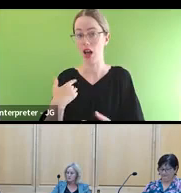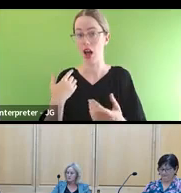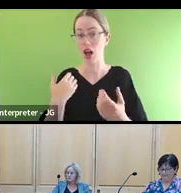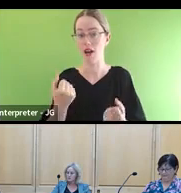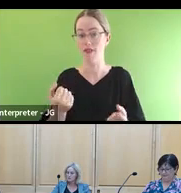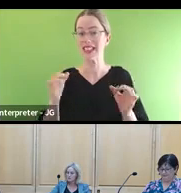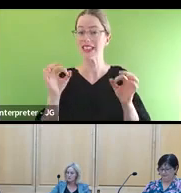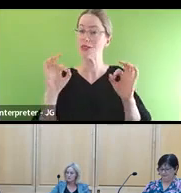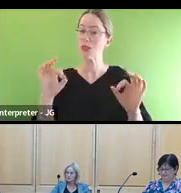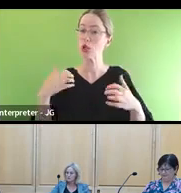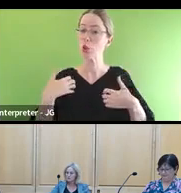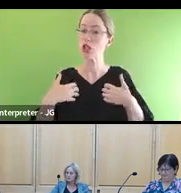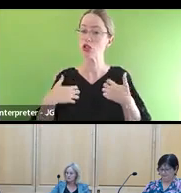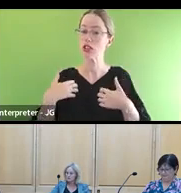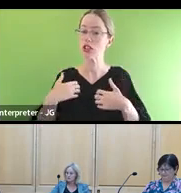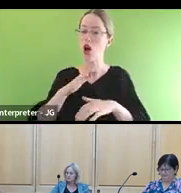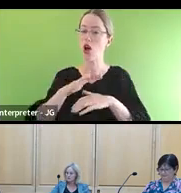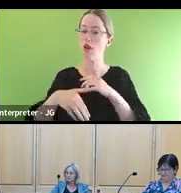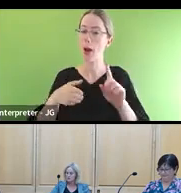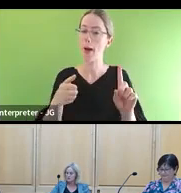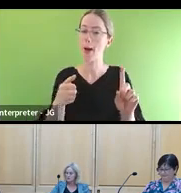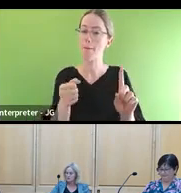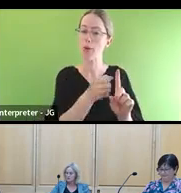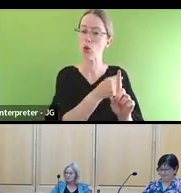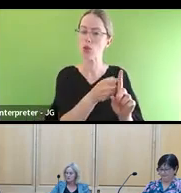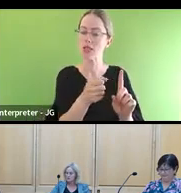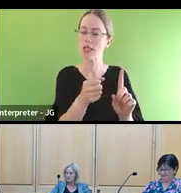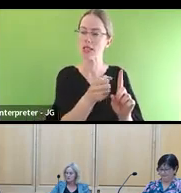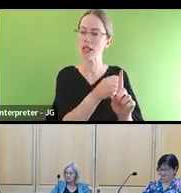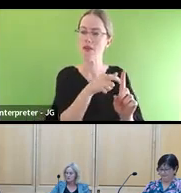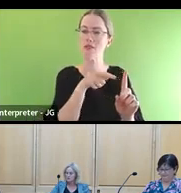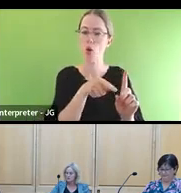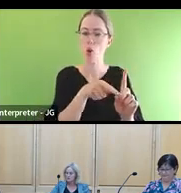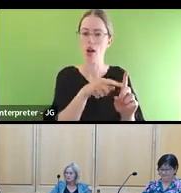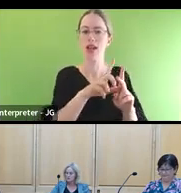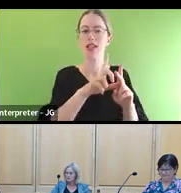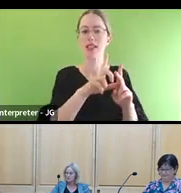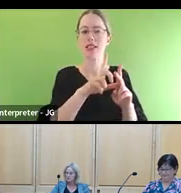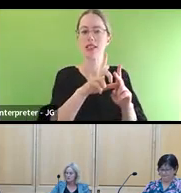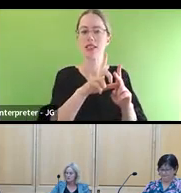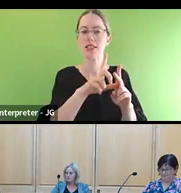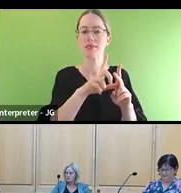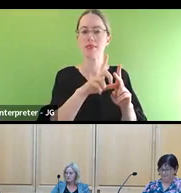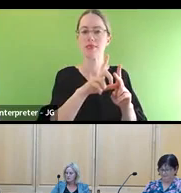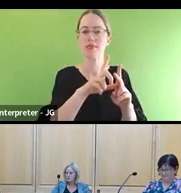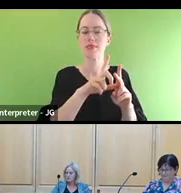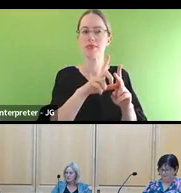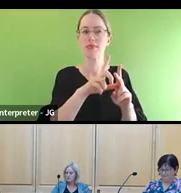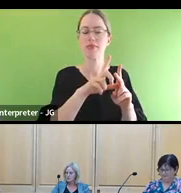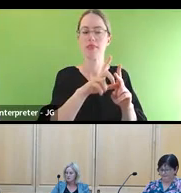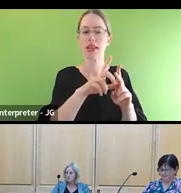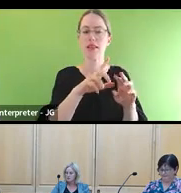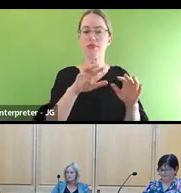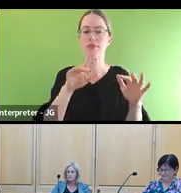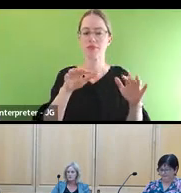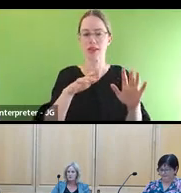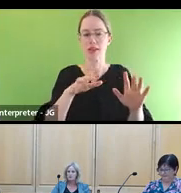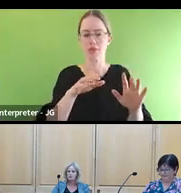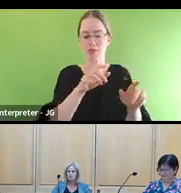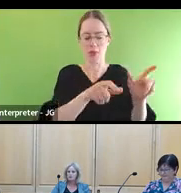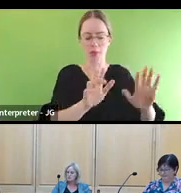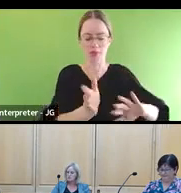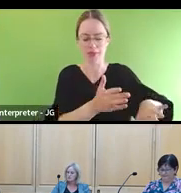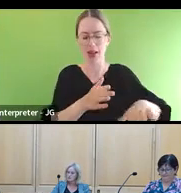interest in the abuse of disabled accommodations that have been made. For